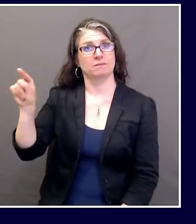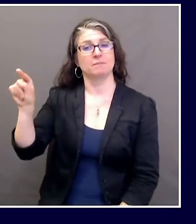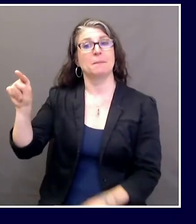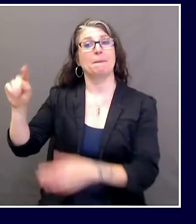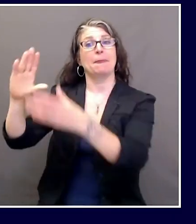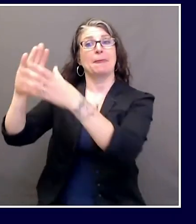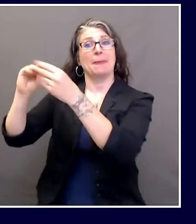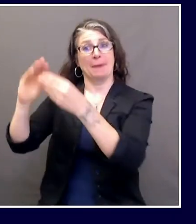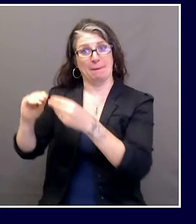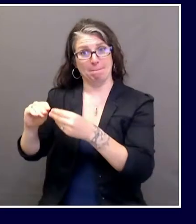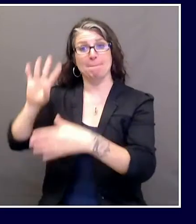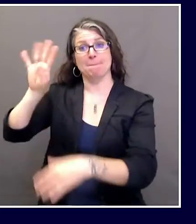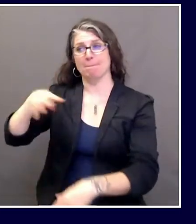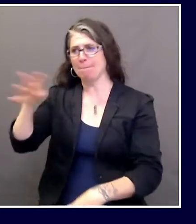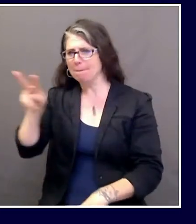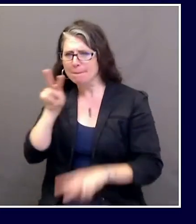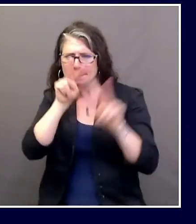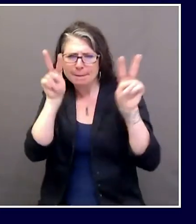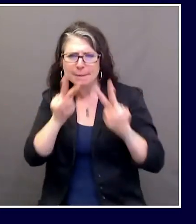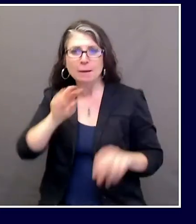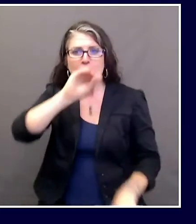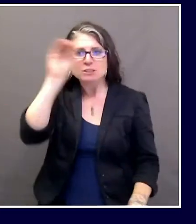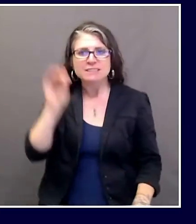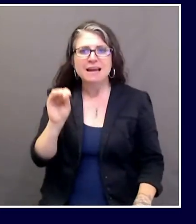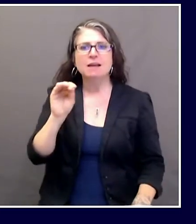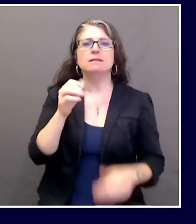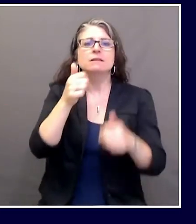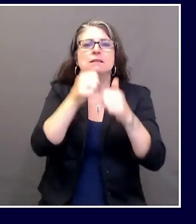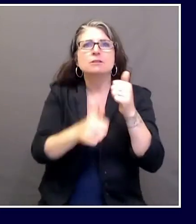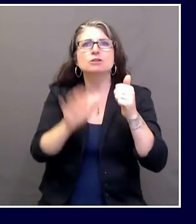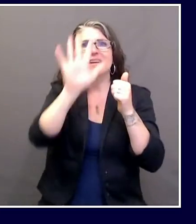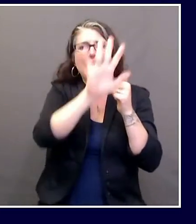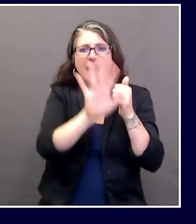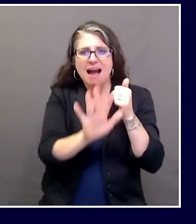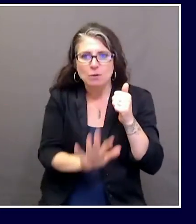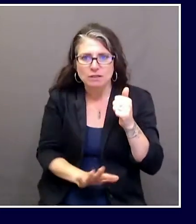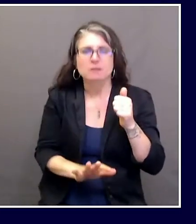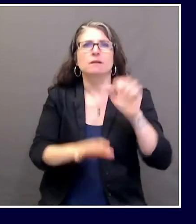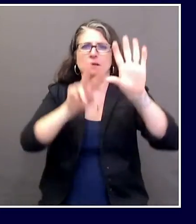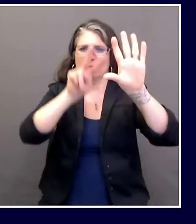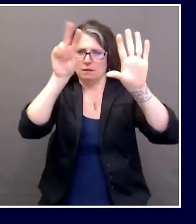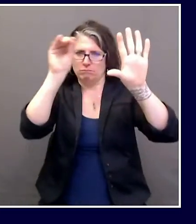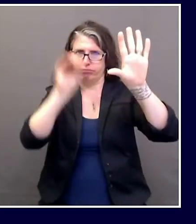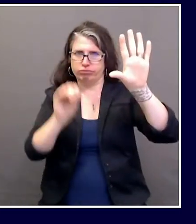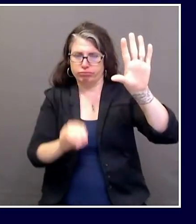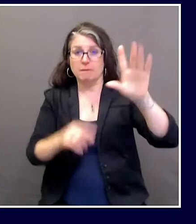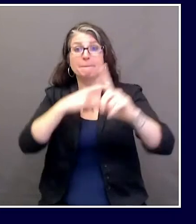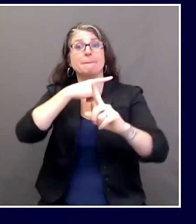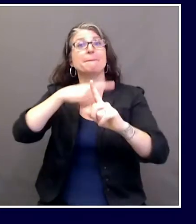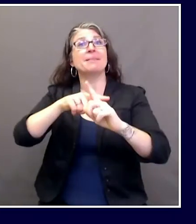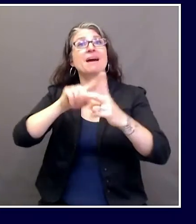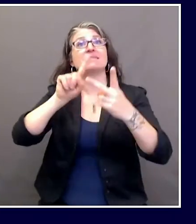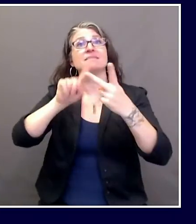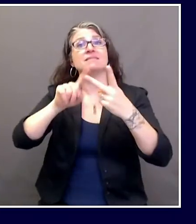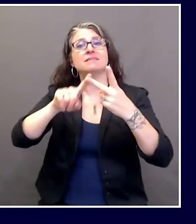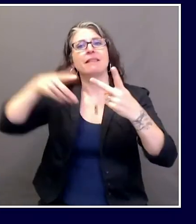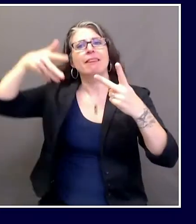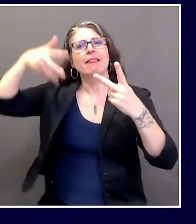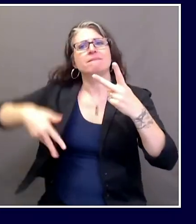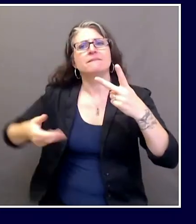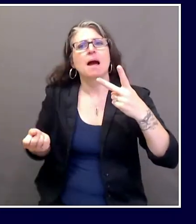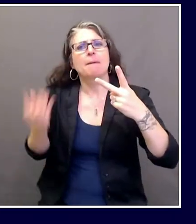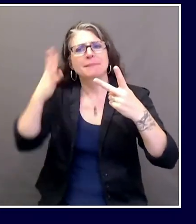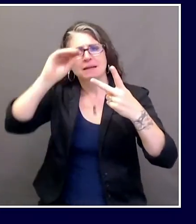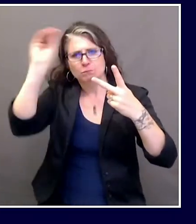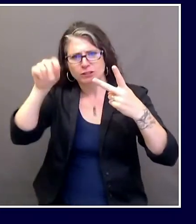that way. Number one is the rate, which is what we're just talking about, but also the number of unvaccinated people. So you could have